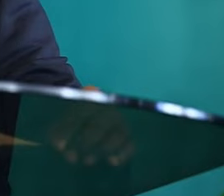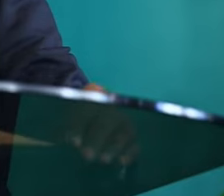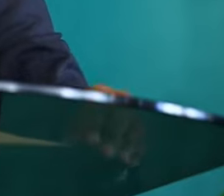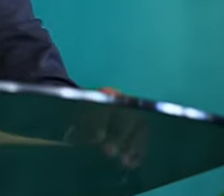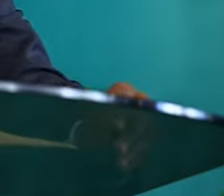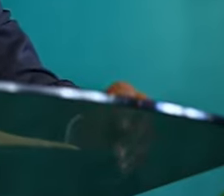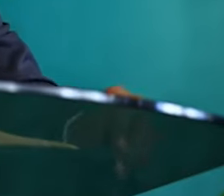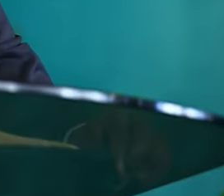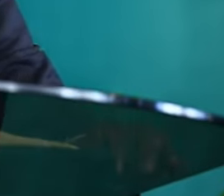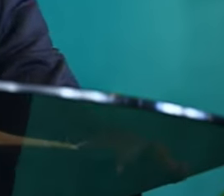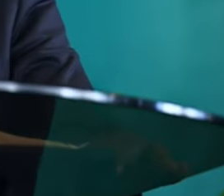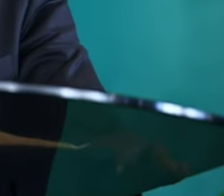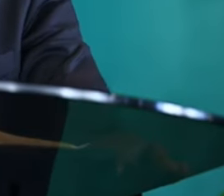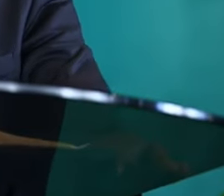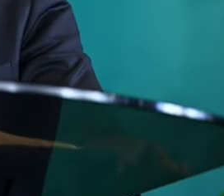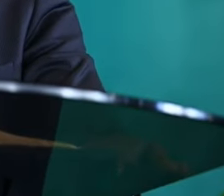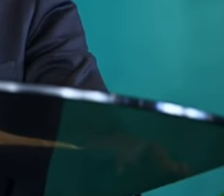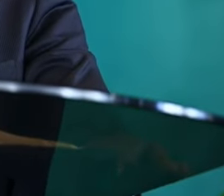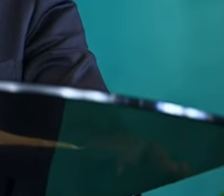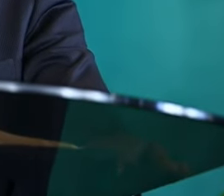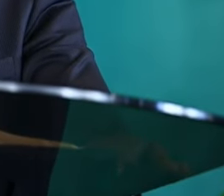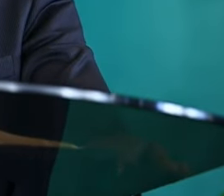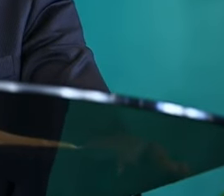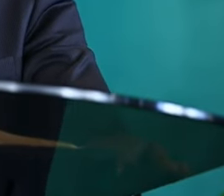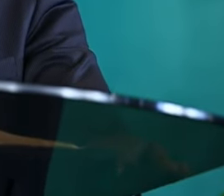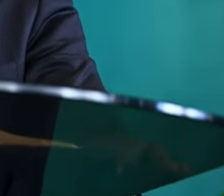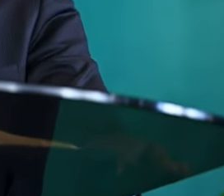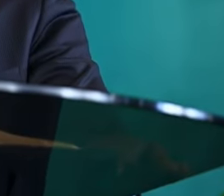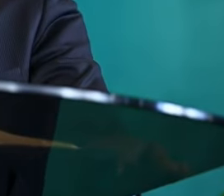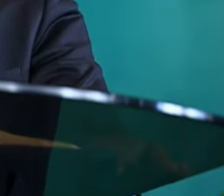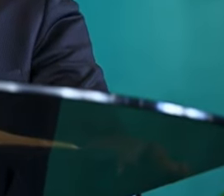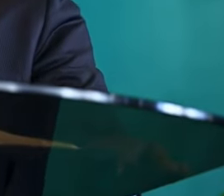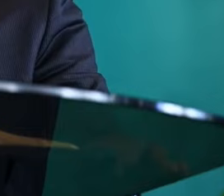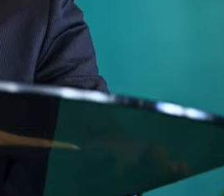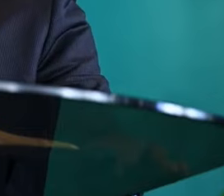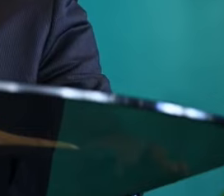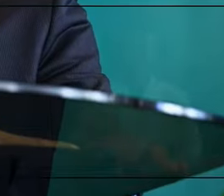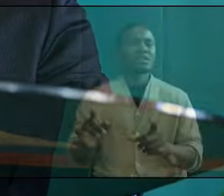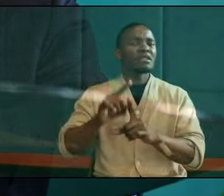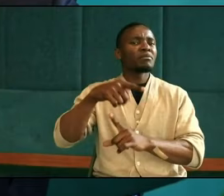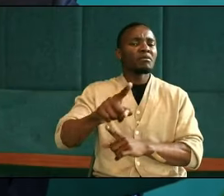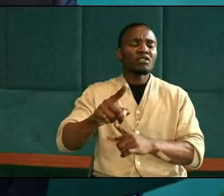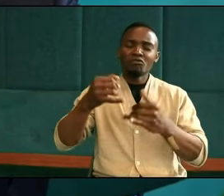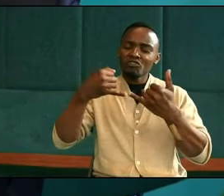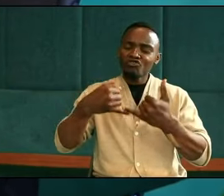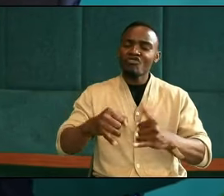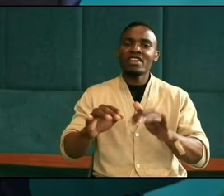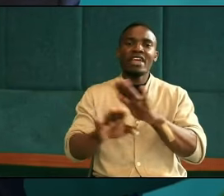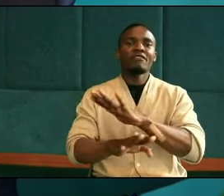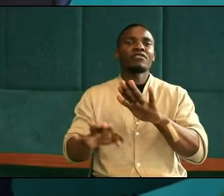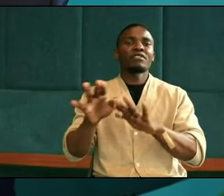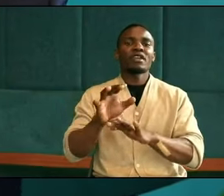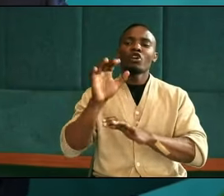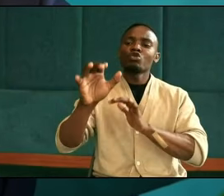faith, trusting in God to deliver. And they made every effort to